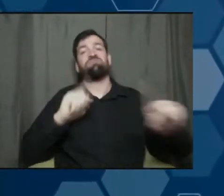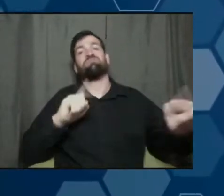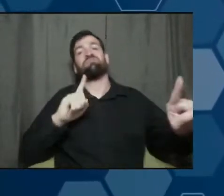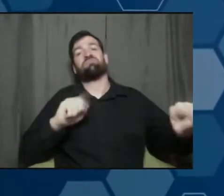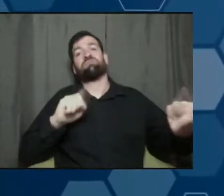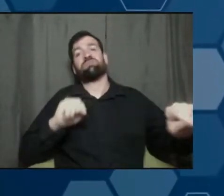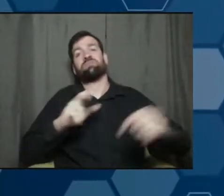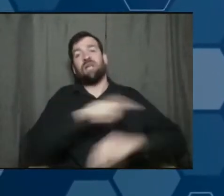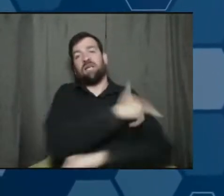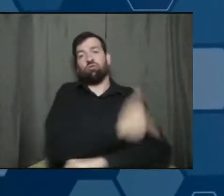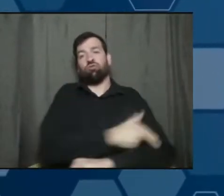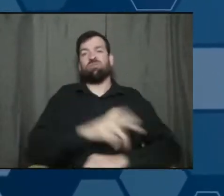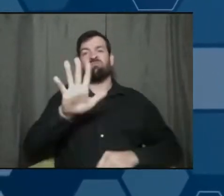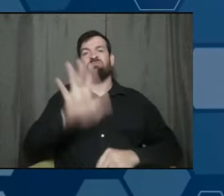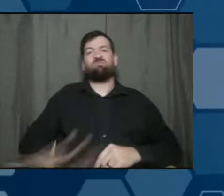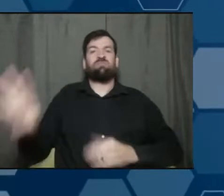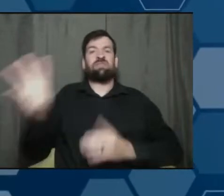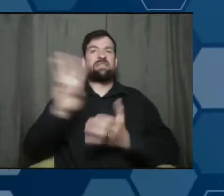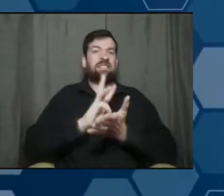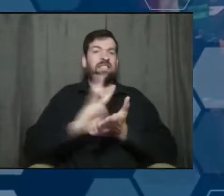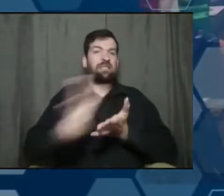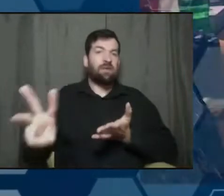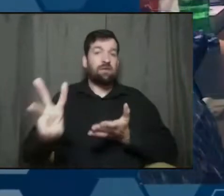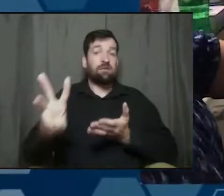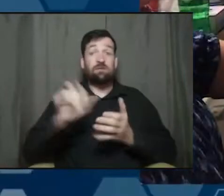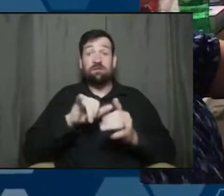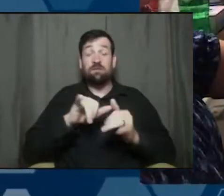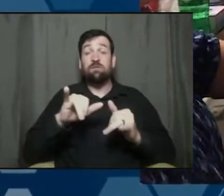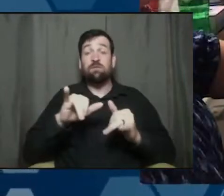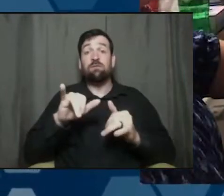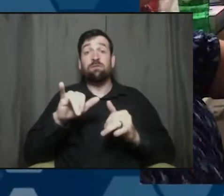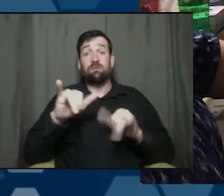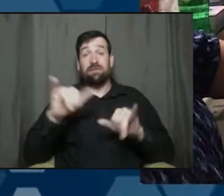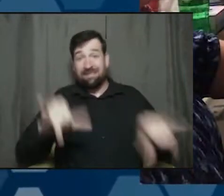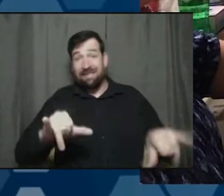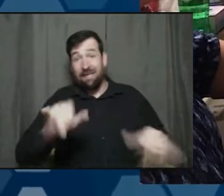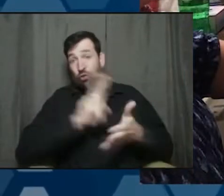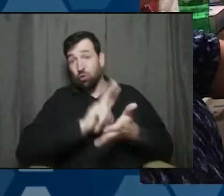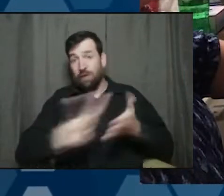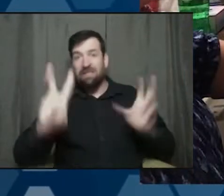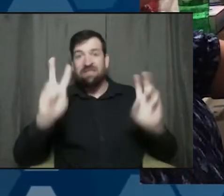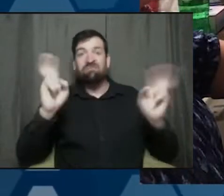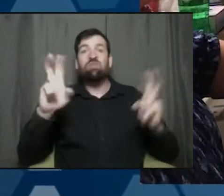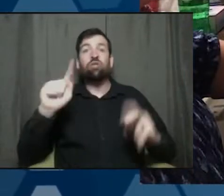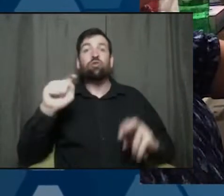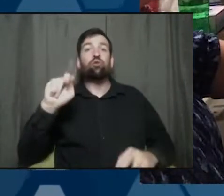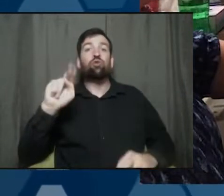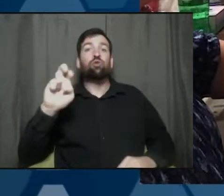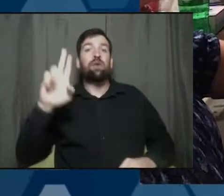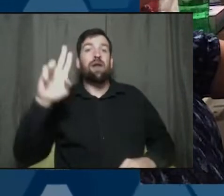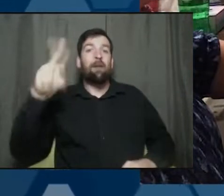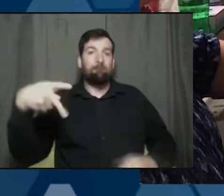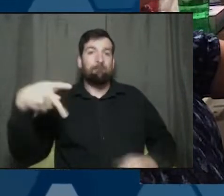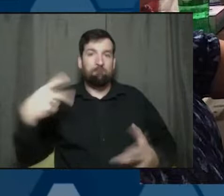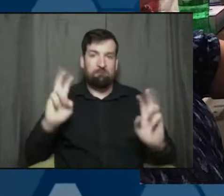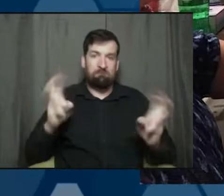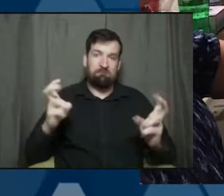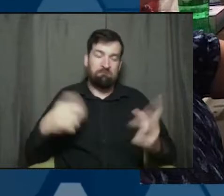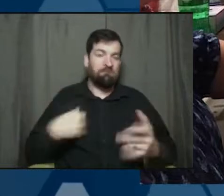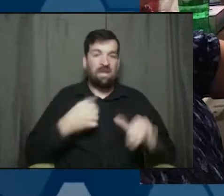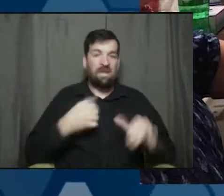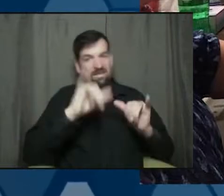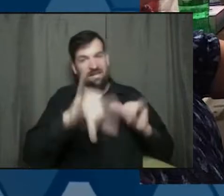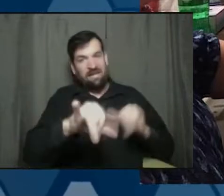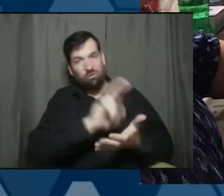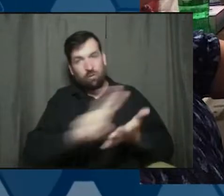weeks for a 2-week stay for what we call a tune-up for an exacerbation I had, and I'd do IV